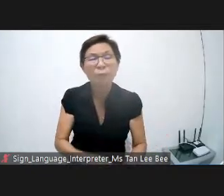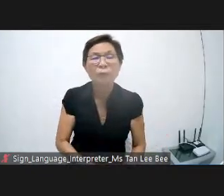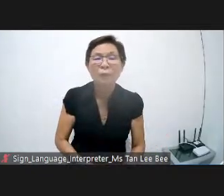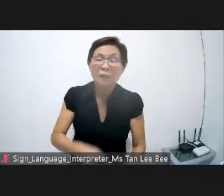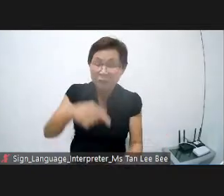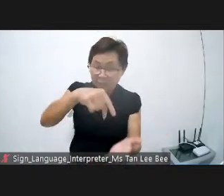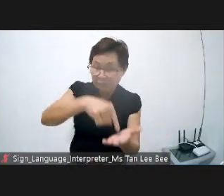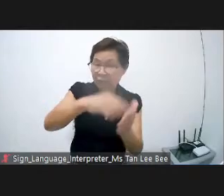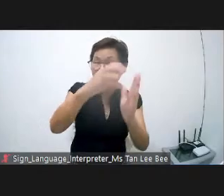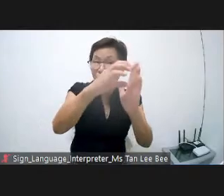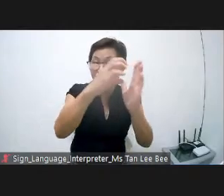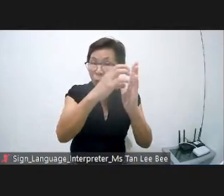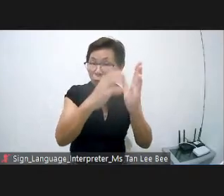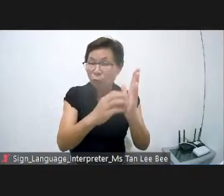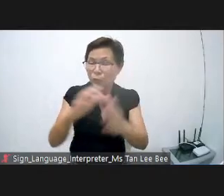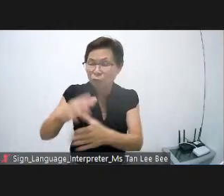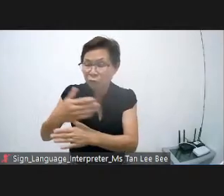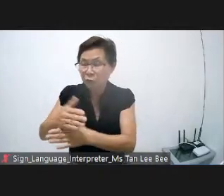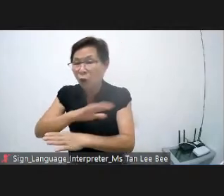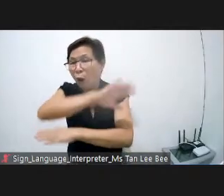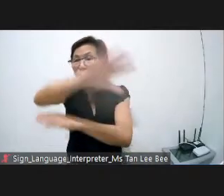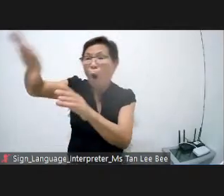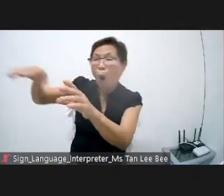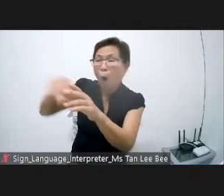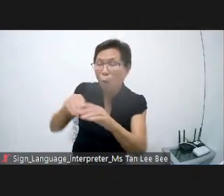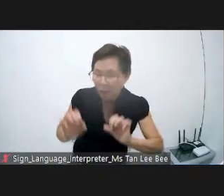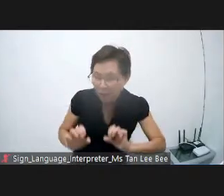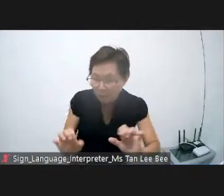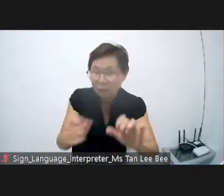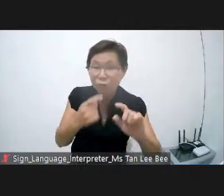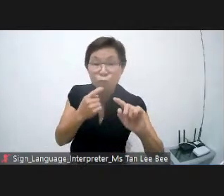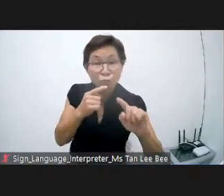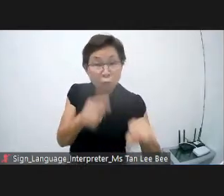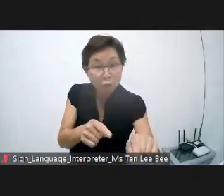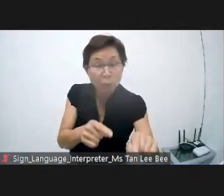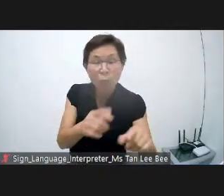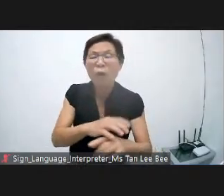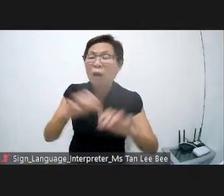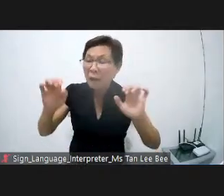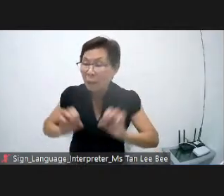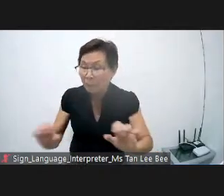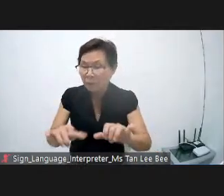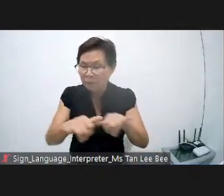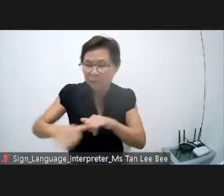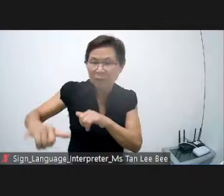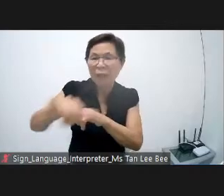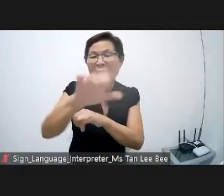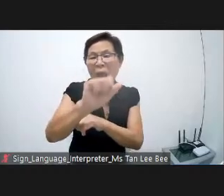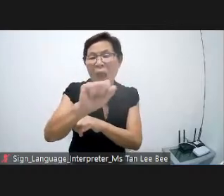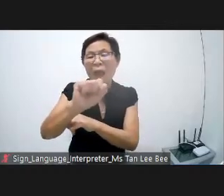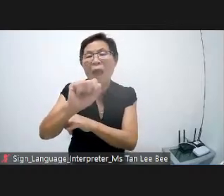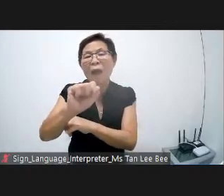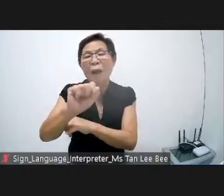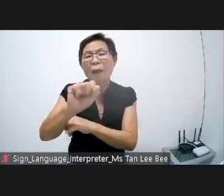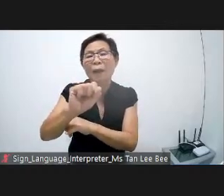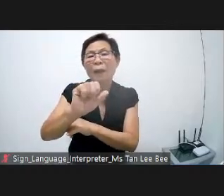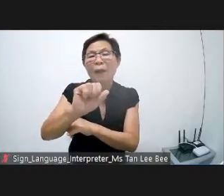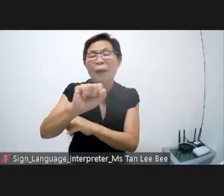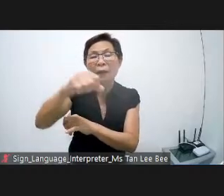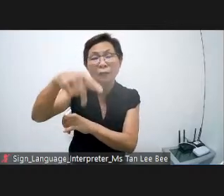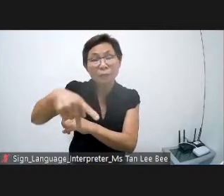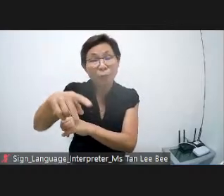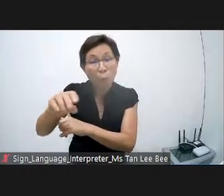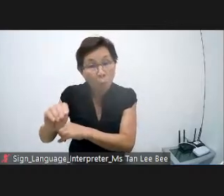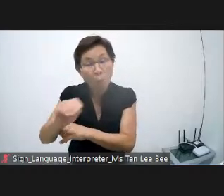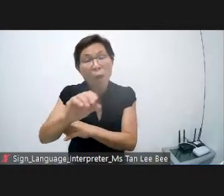module also shares the comprehensive emergency response, emergency standard operating procedures, as well as